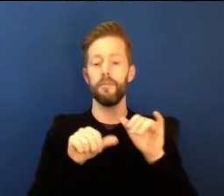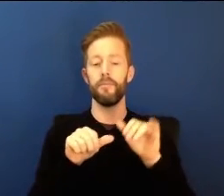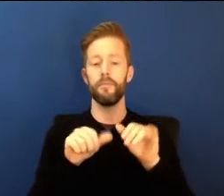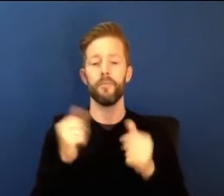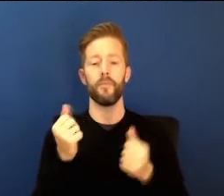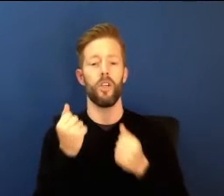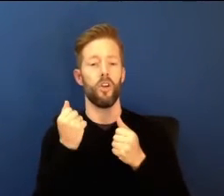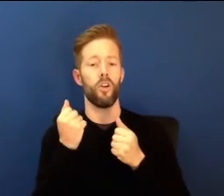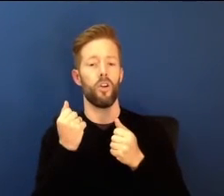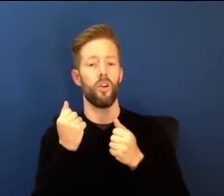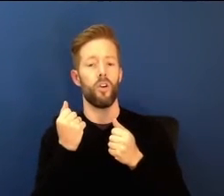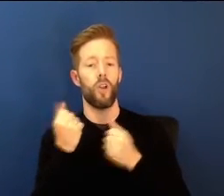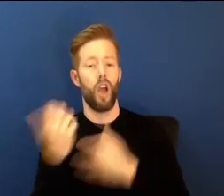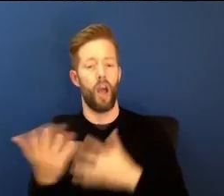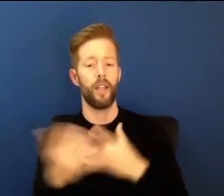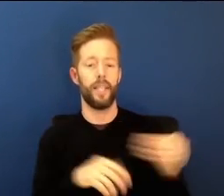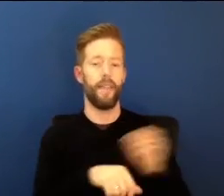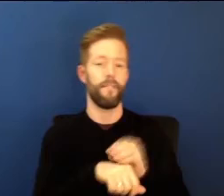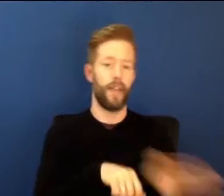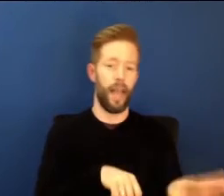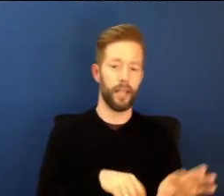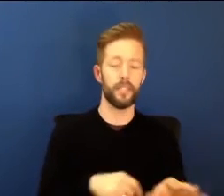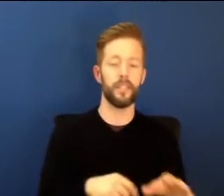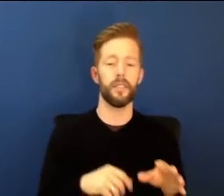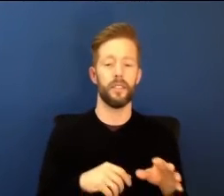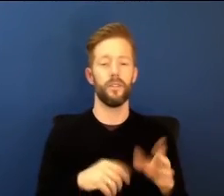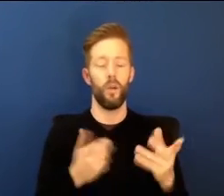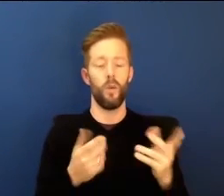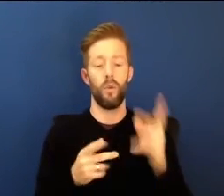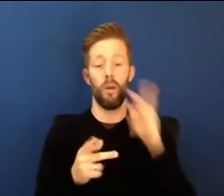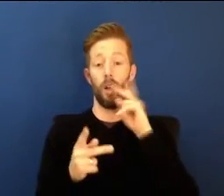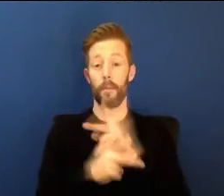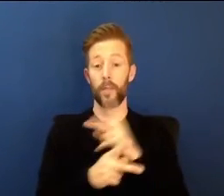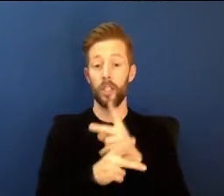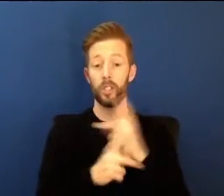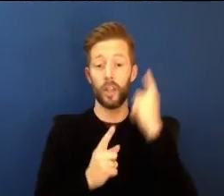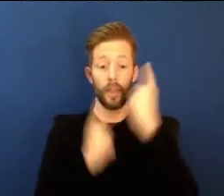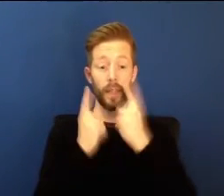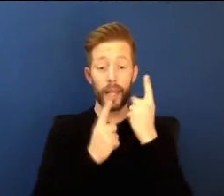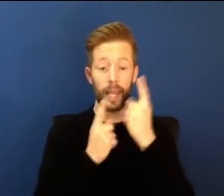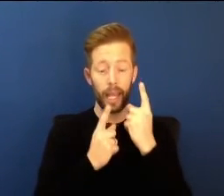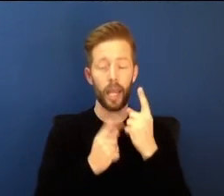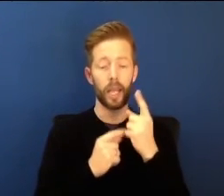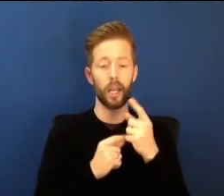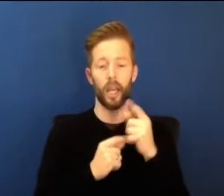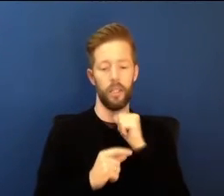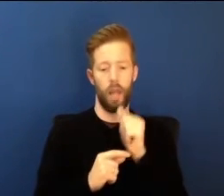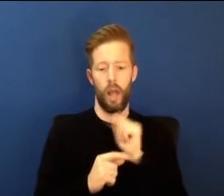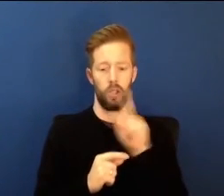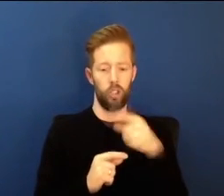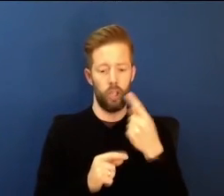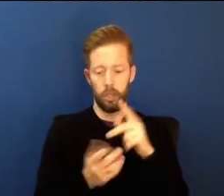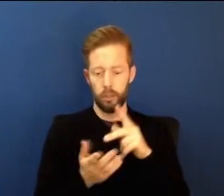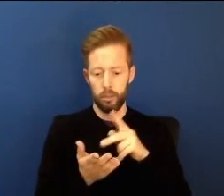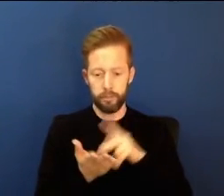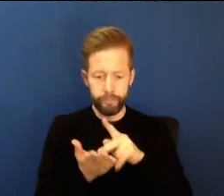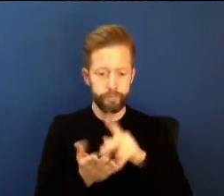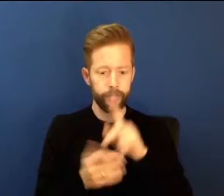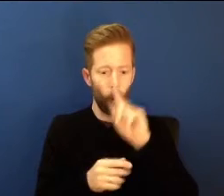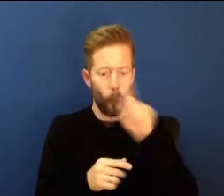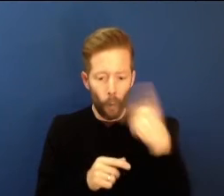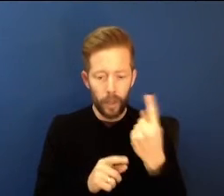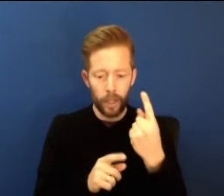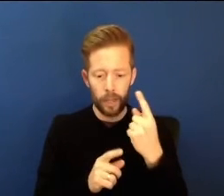of cause and effect. So when you're doing computational thinking, you're not doing it in isolation. You're doing